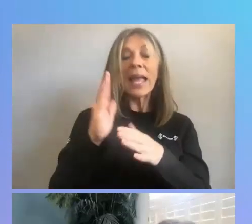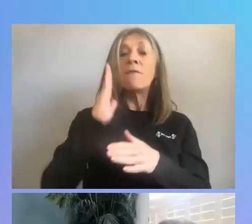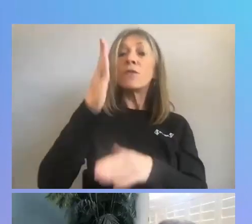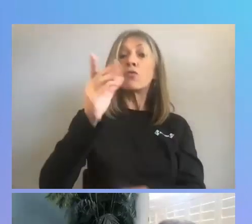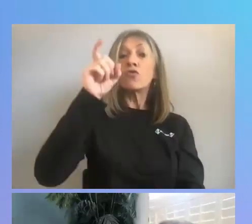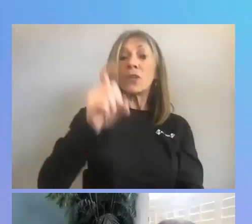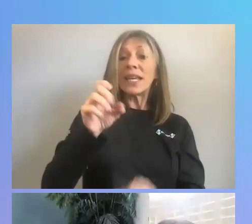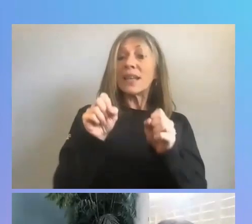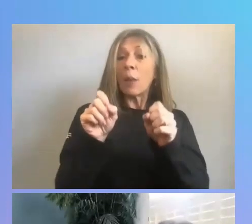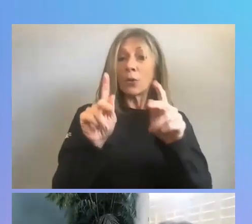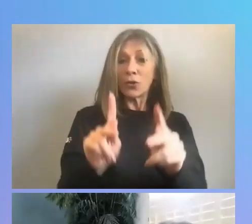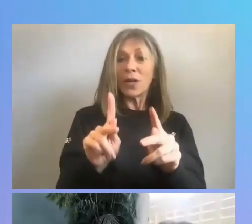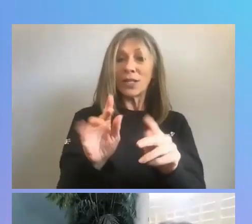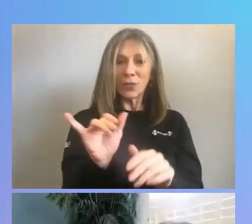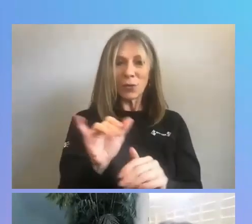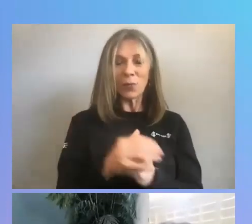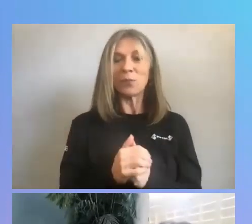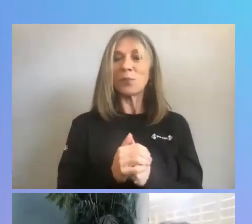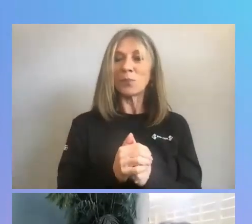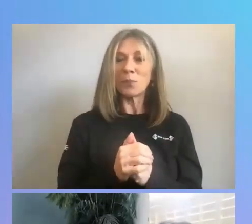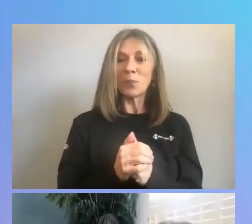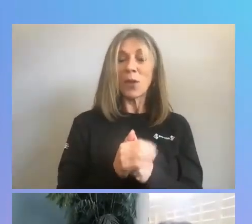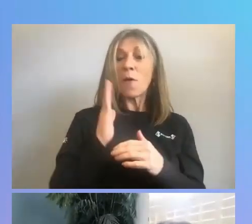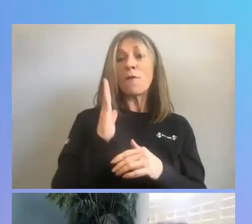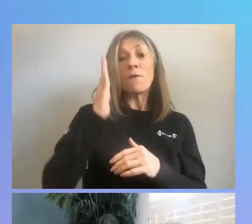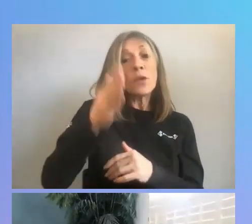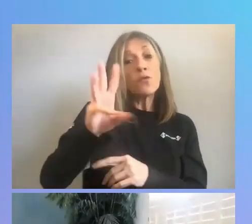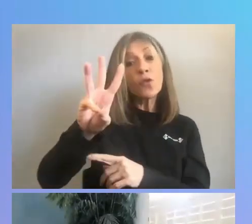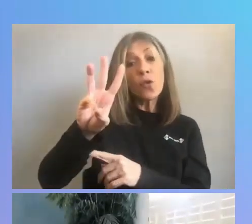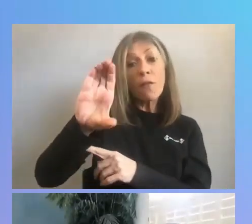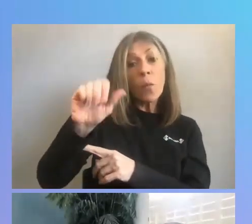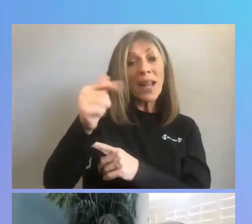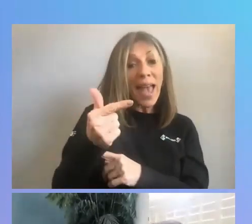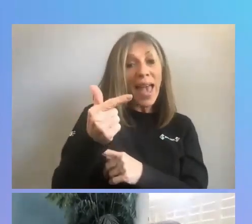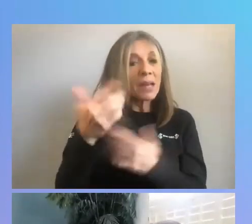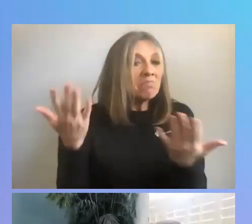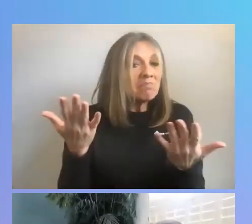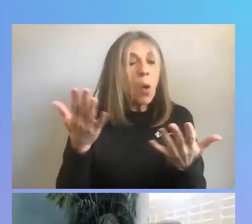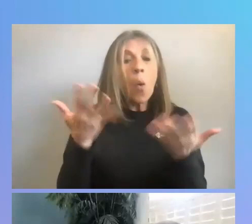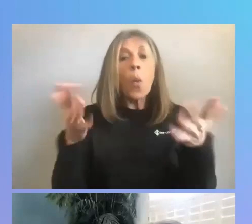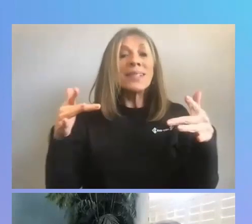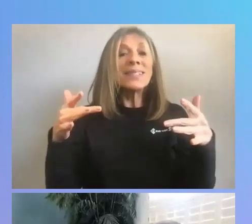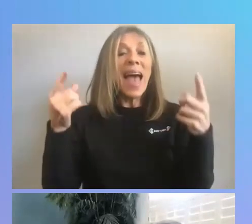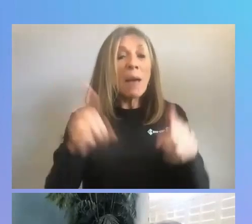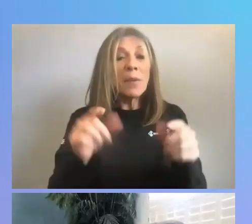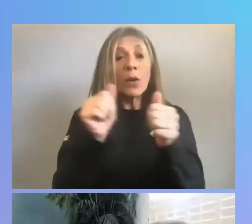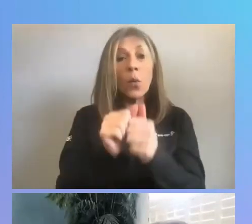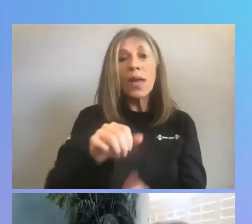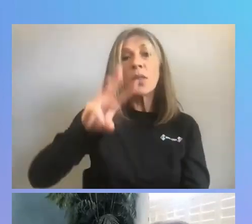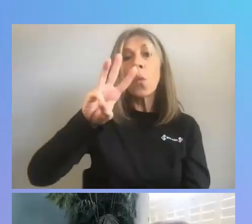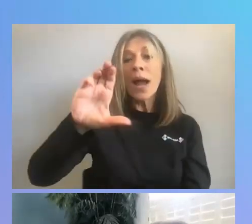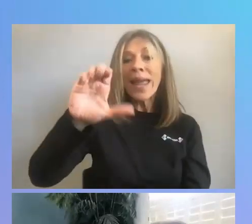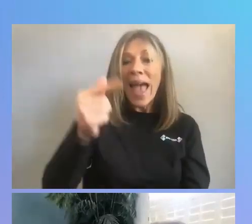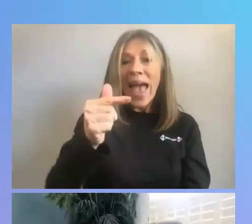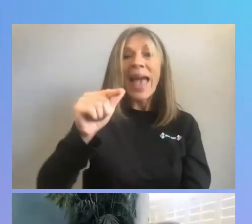and opportunities. So future of WCAG. What's happening with WCAG 2.2? It's